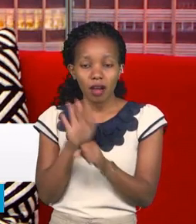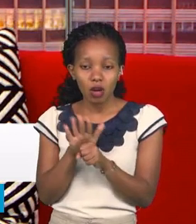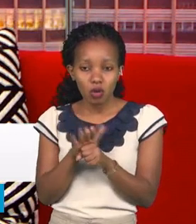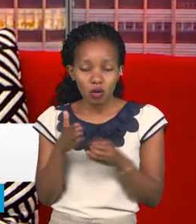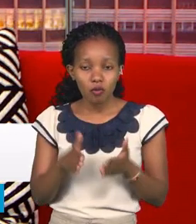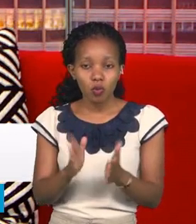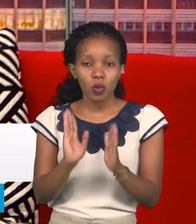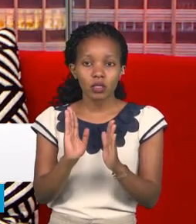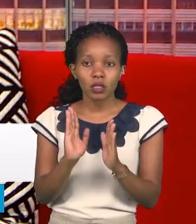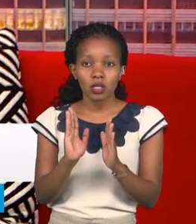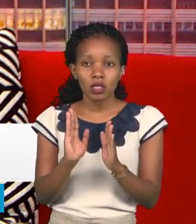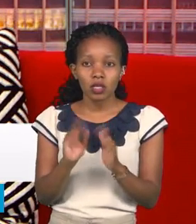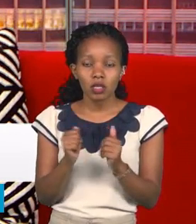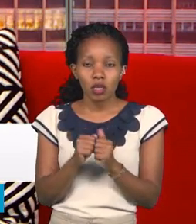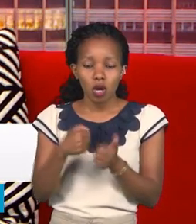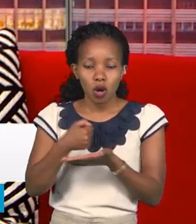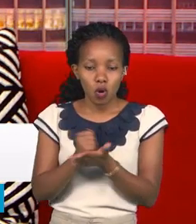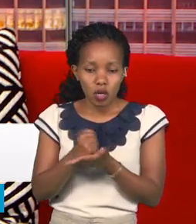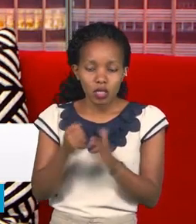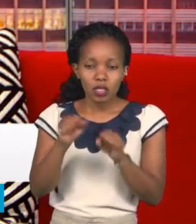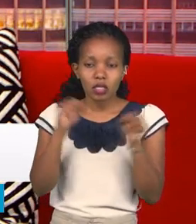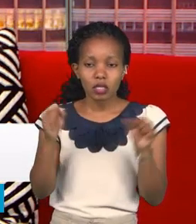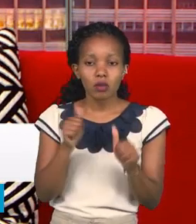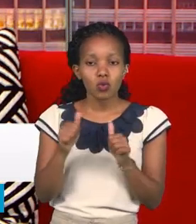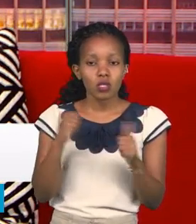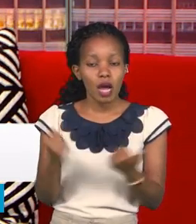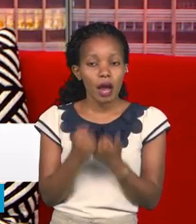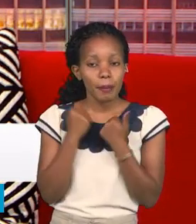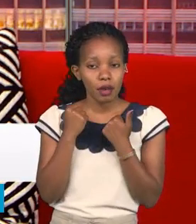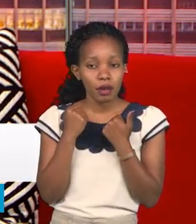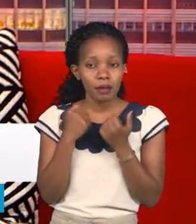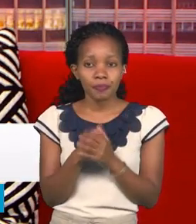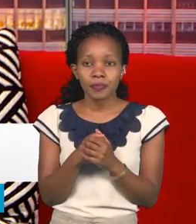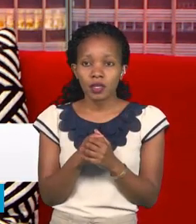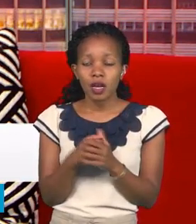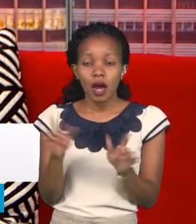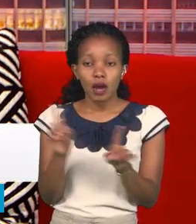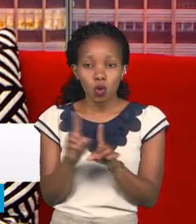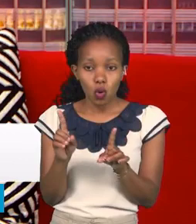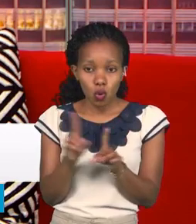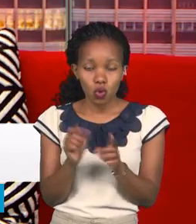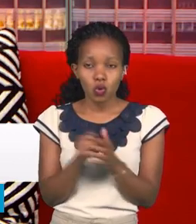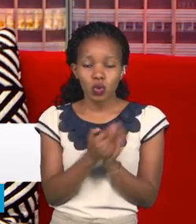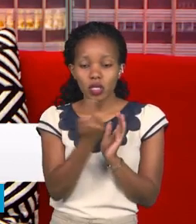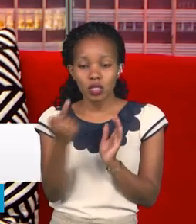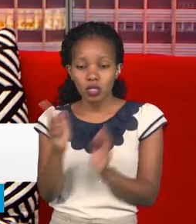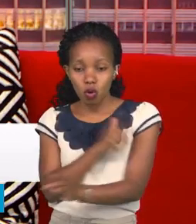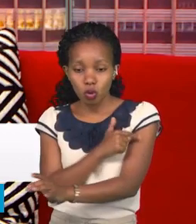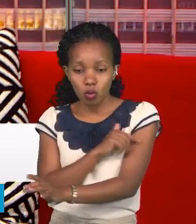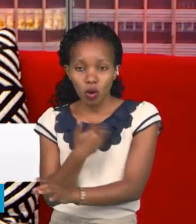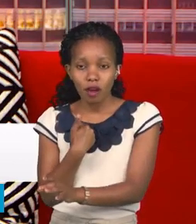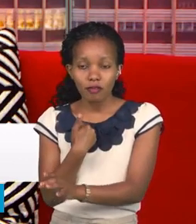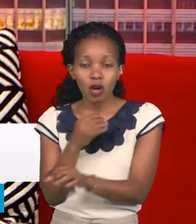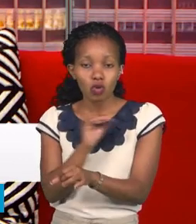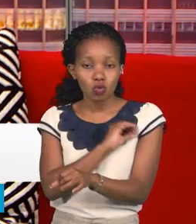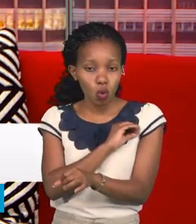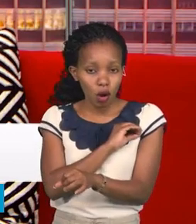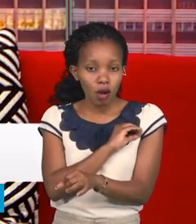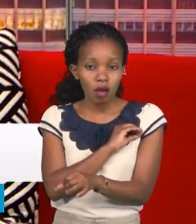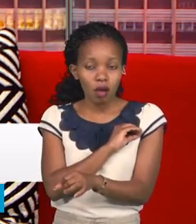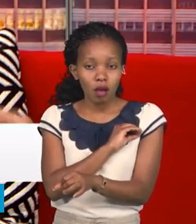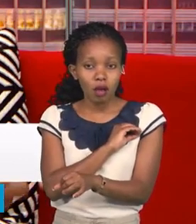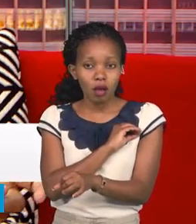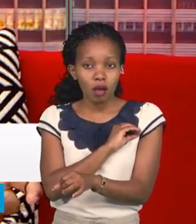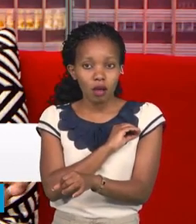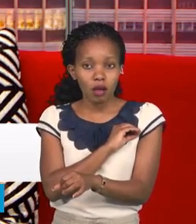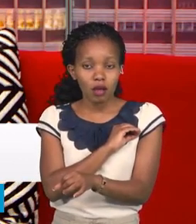mechanisms. The lot of audit system that happens. Okay. Yeah. Mm-hmm. So, and also every hospital has got its image, right? So